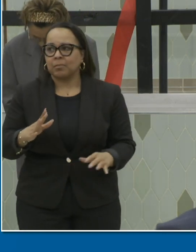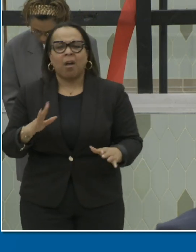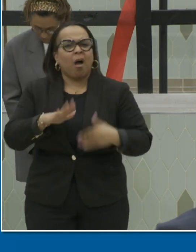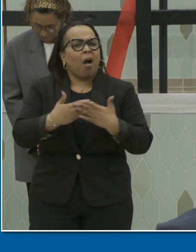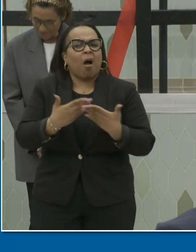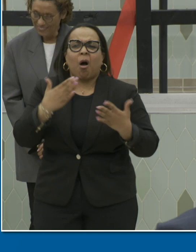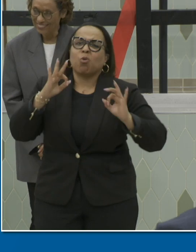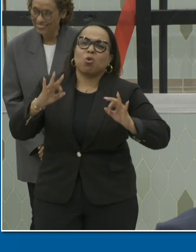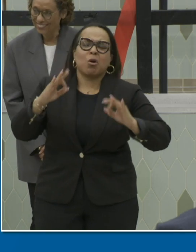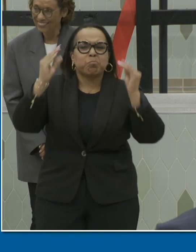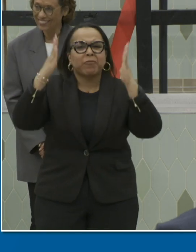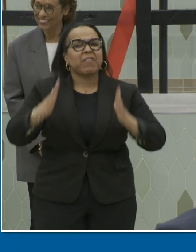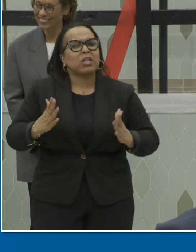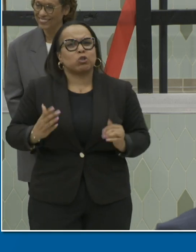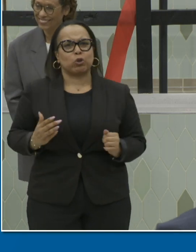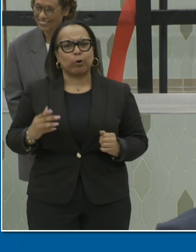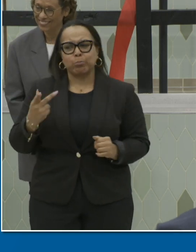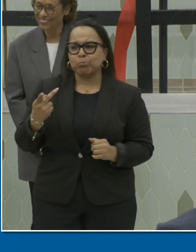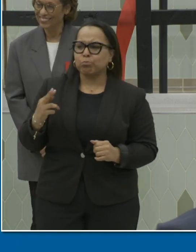right.